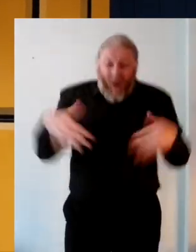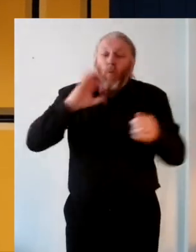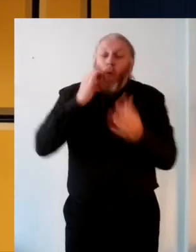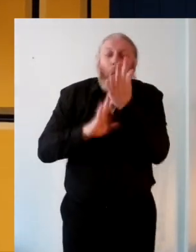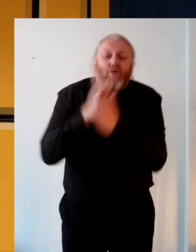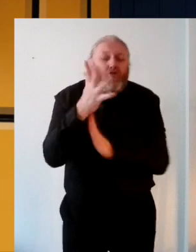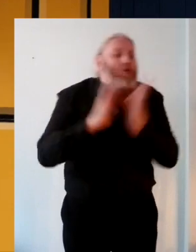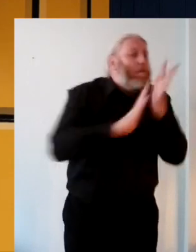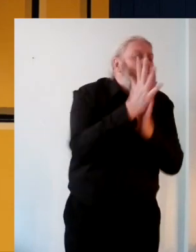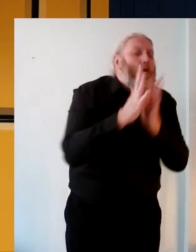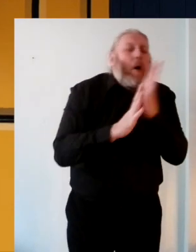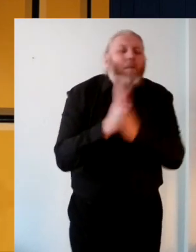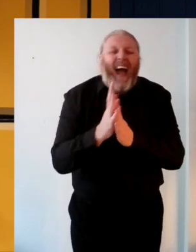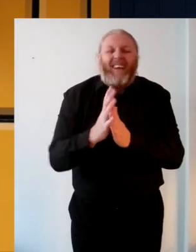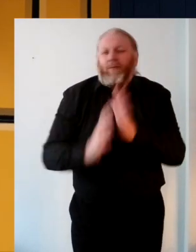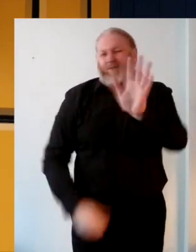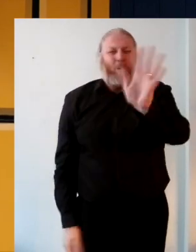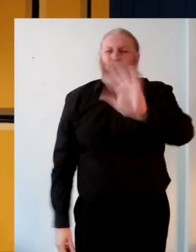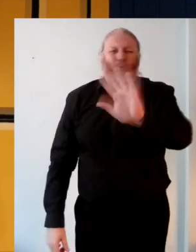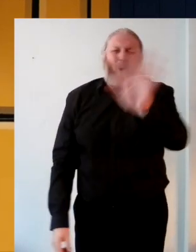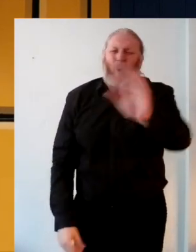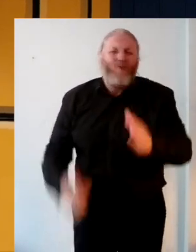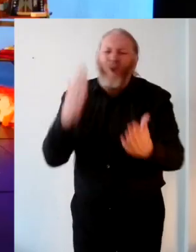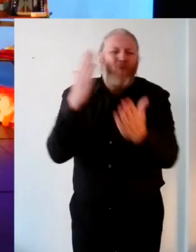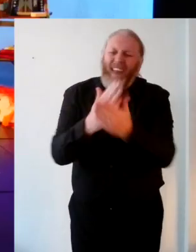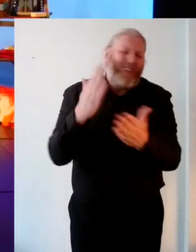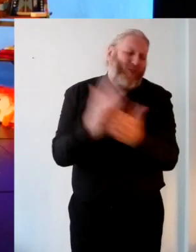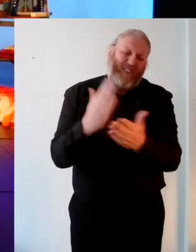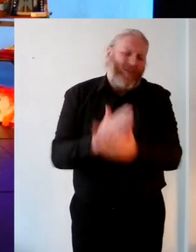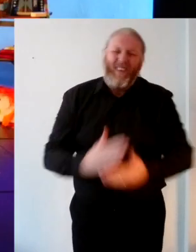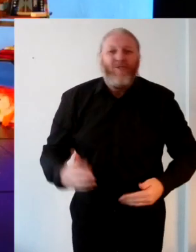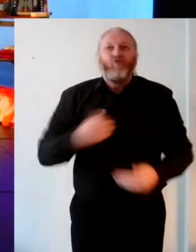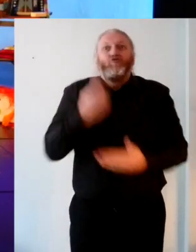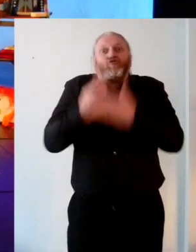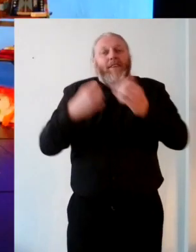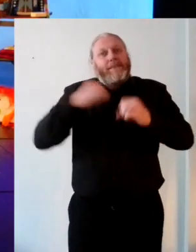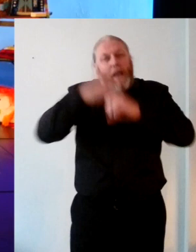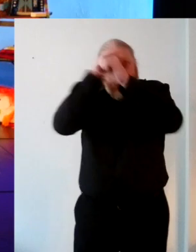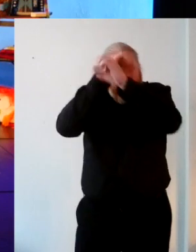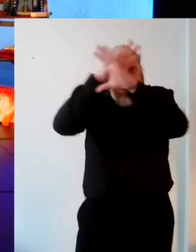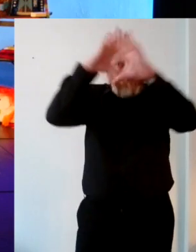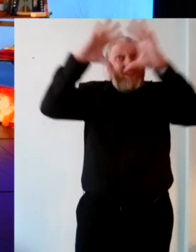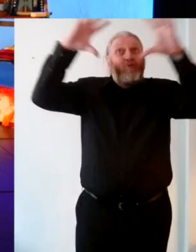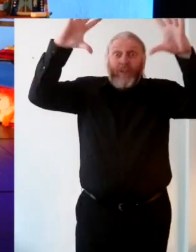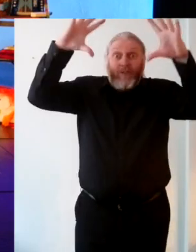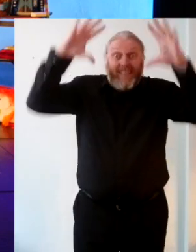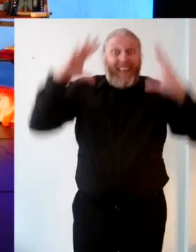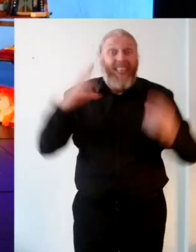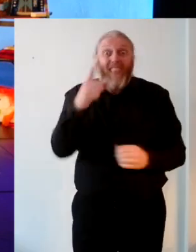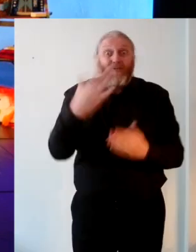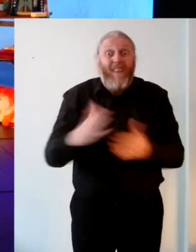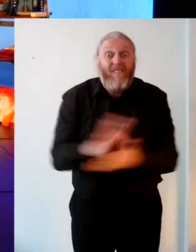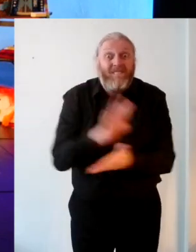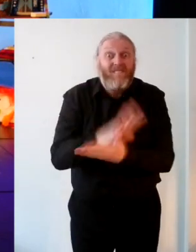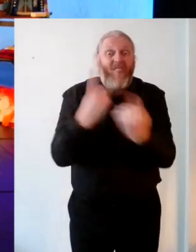burn, burn. Now, not really, not really. It was all in my imagination again. You see, that's the fun